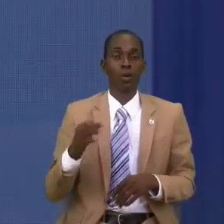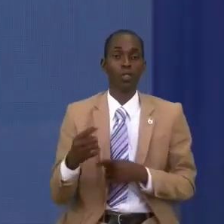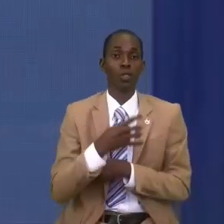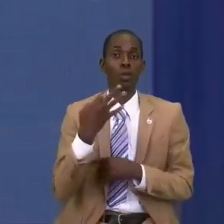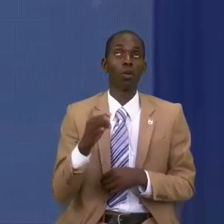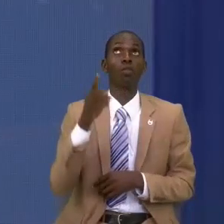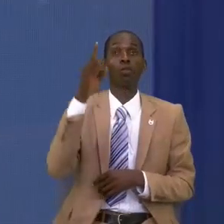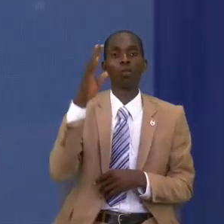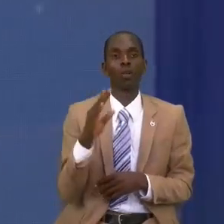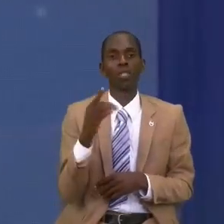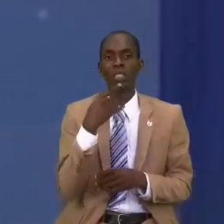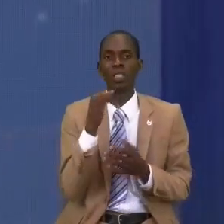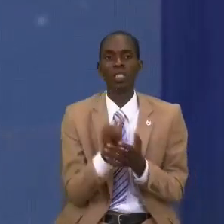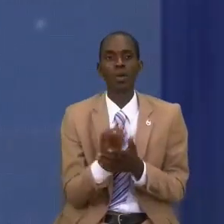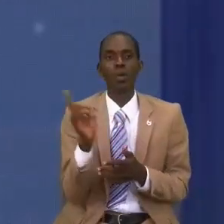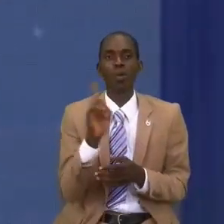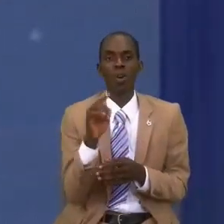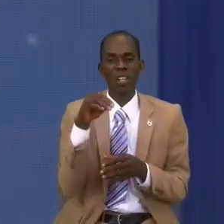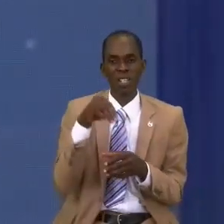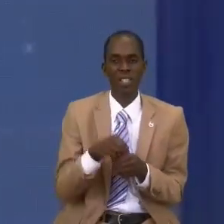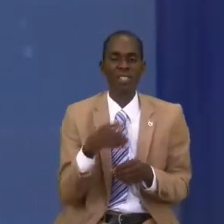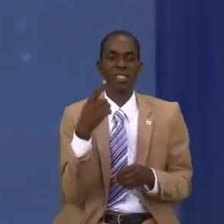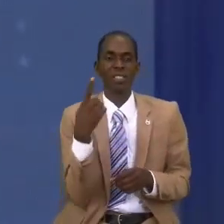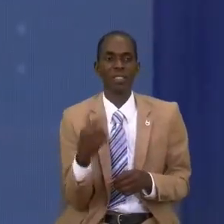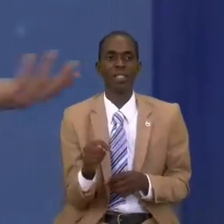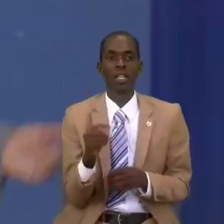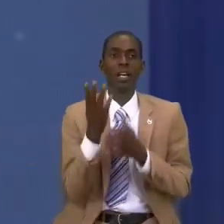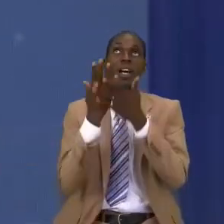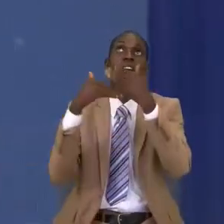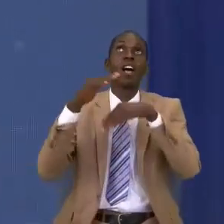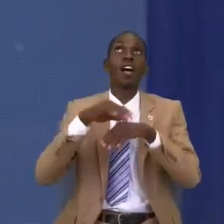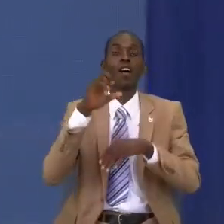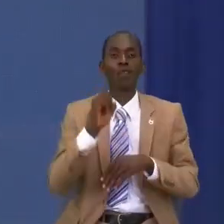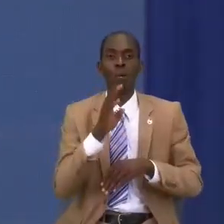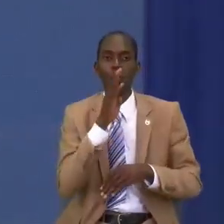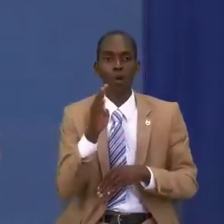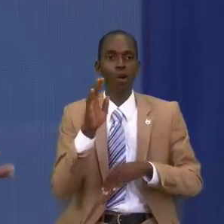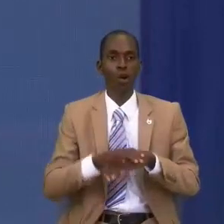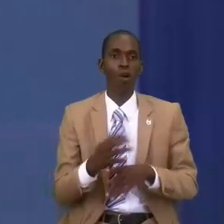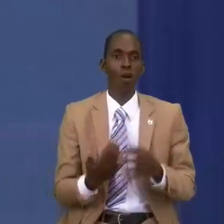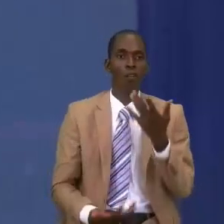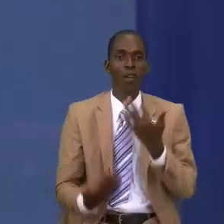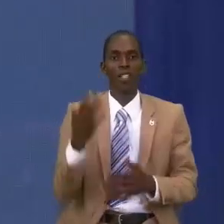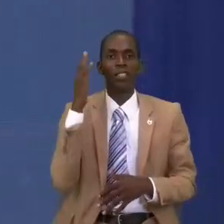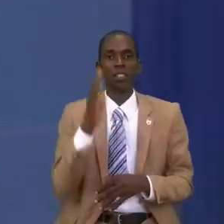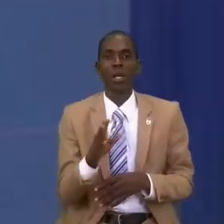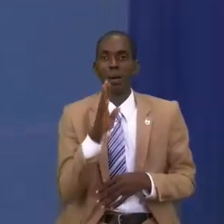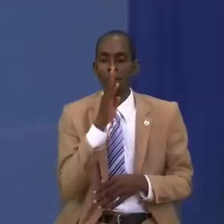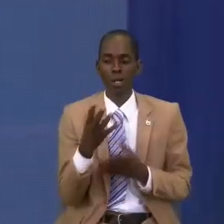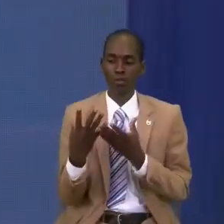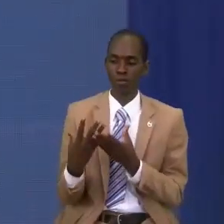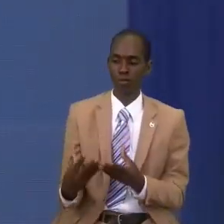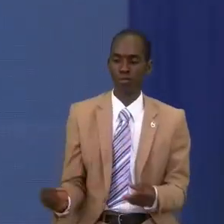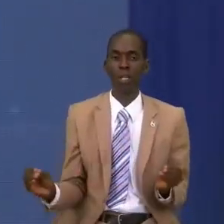wherein the heavens being on fire shall be dissolved, and the elements shall